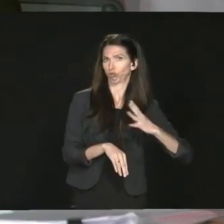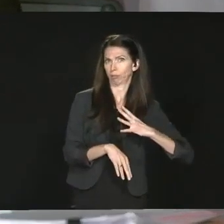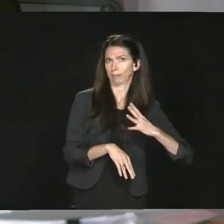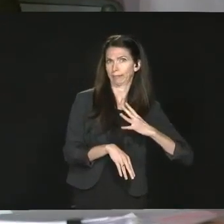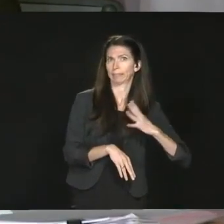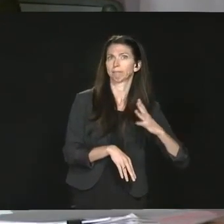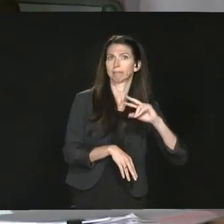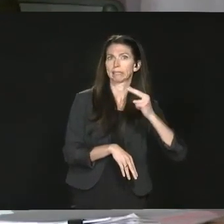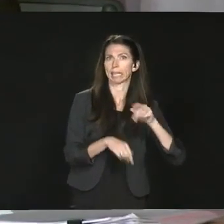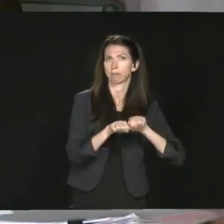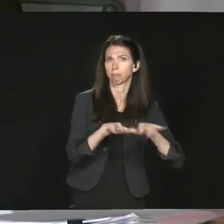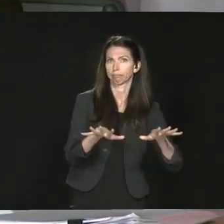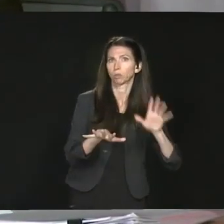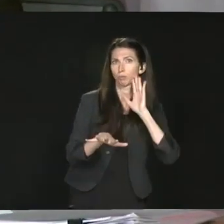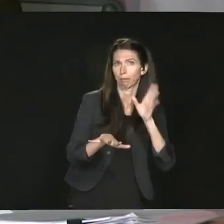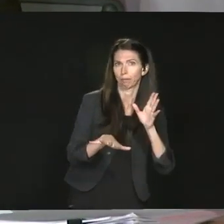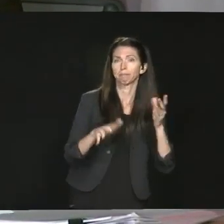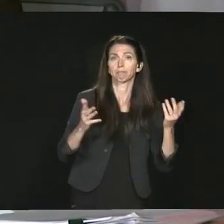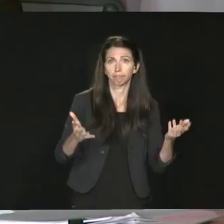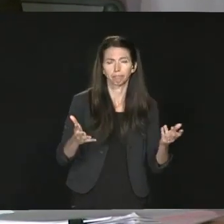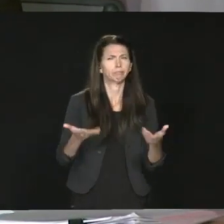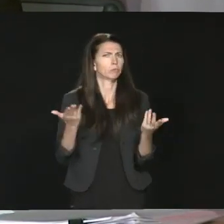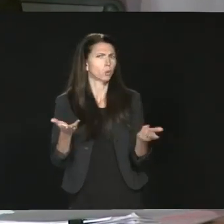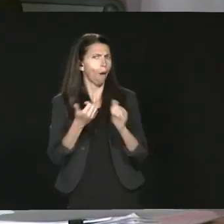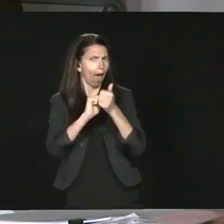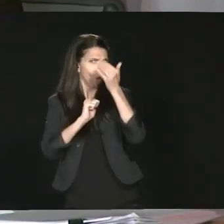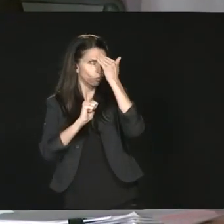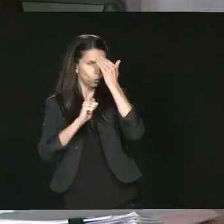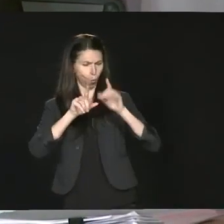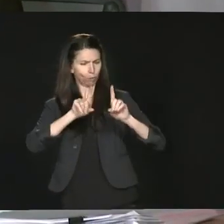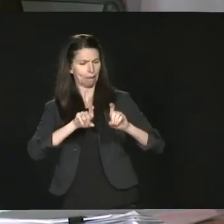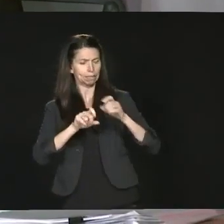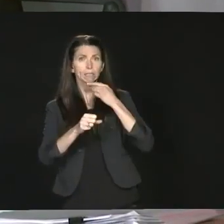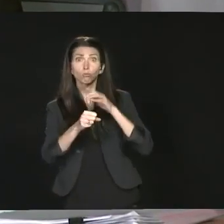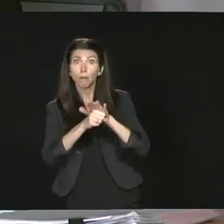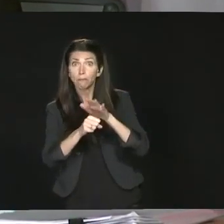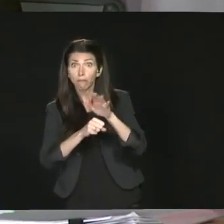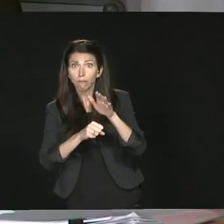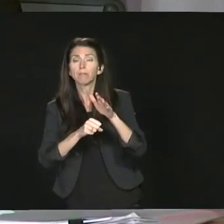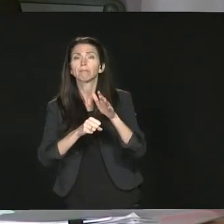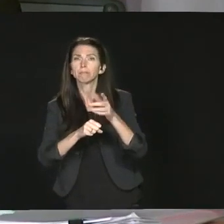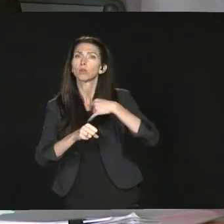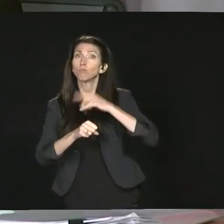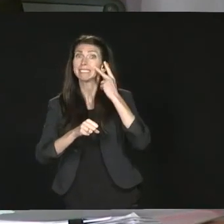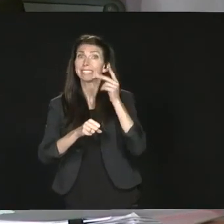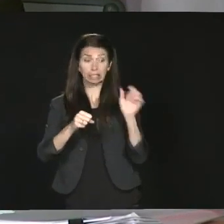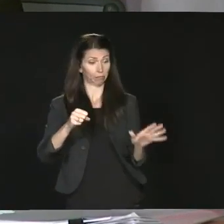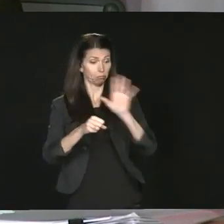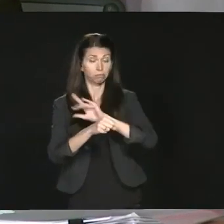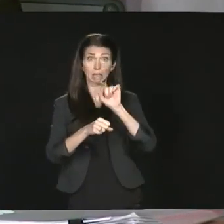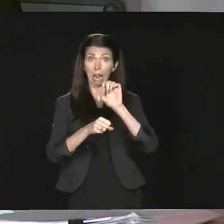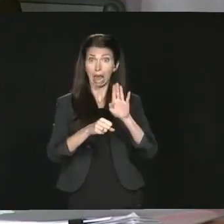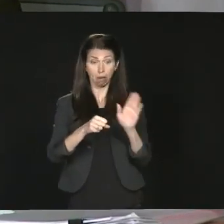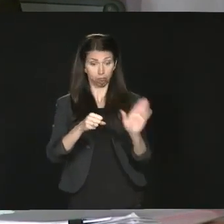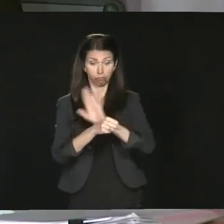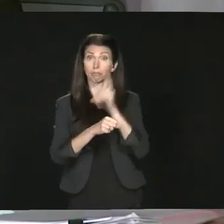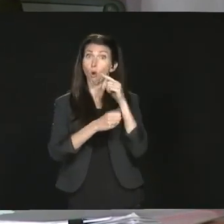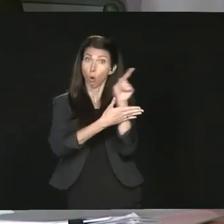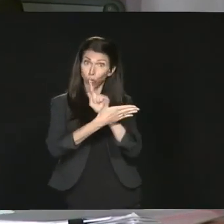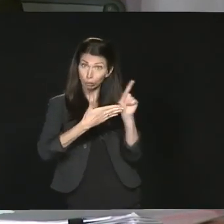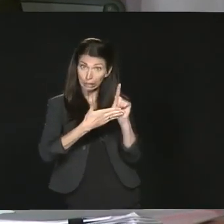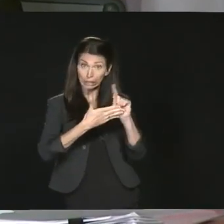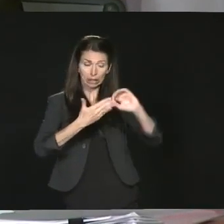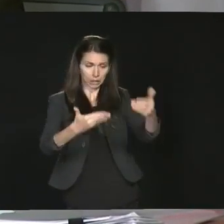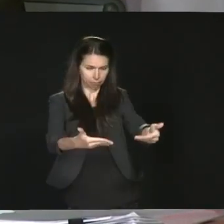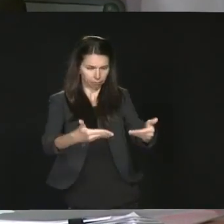One way is to monitor the percentage of all laboratory tests conducted over the course of the week that comes back positive. We